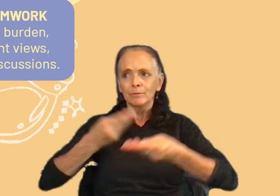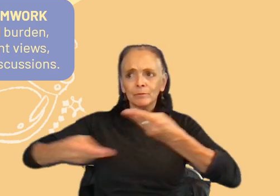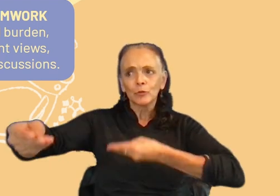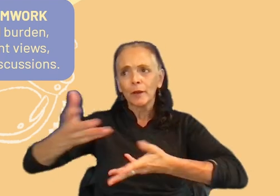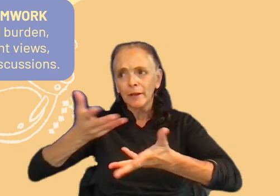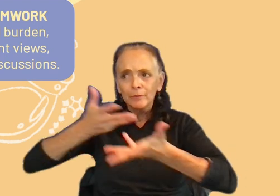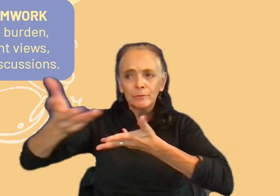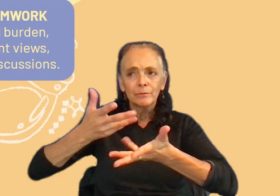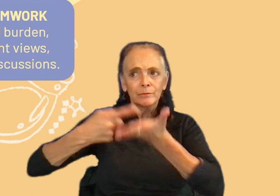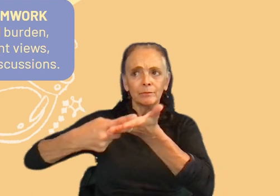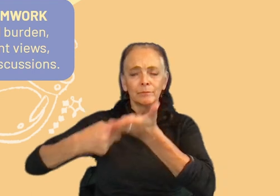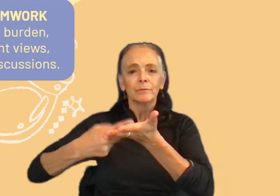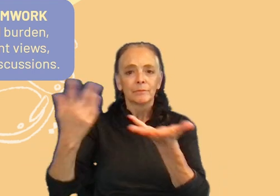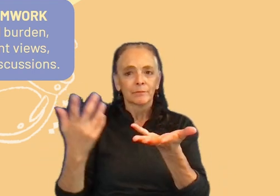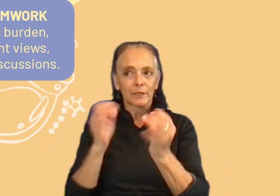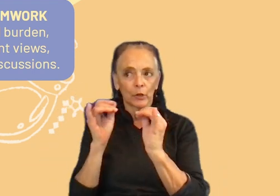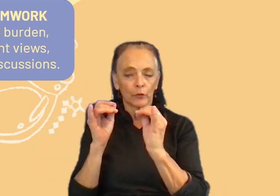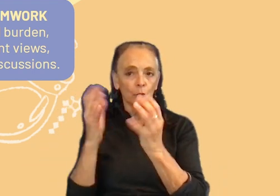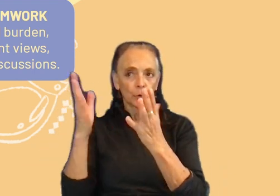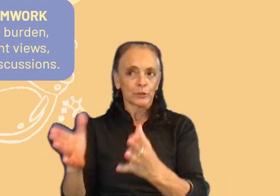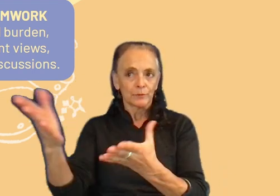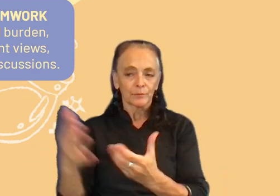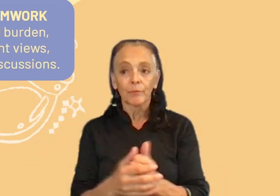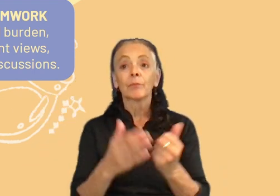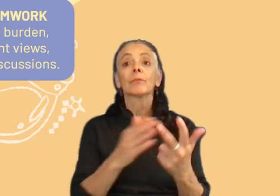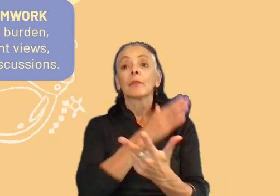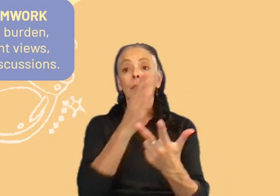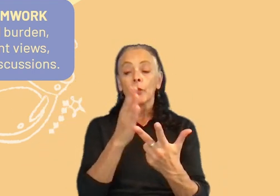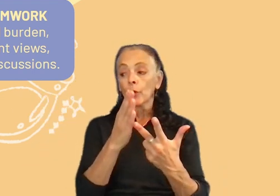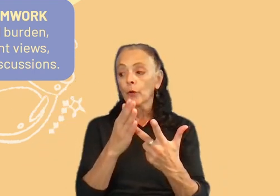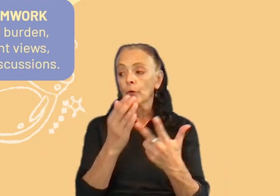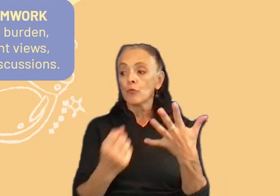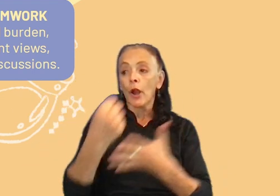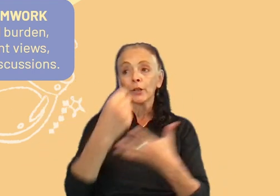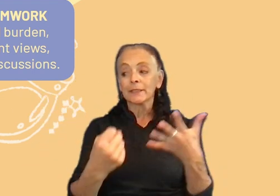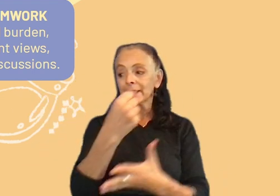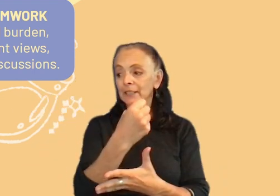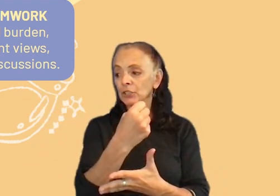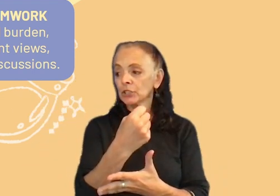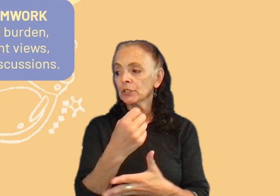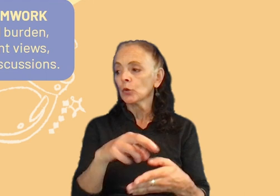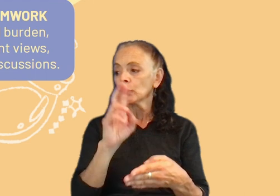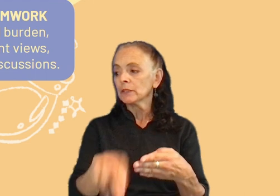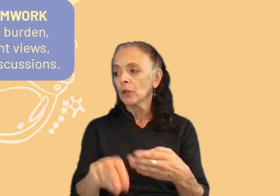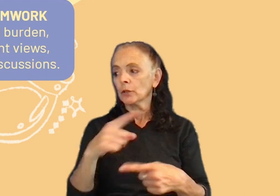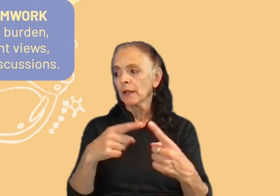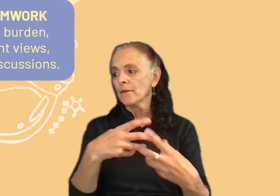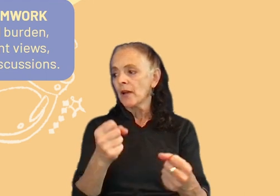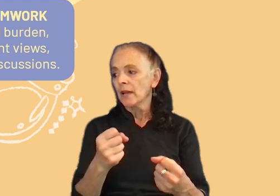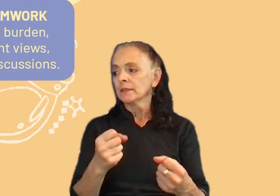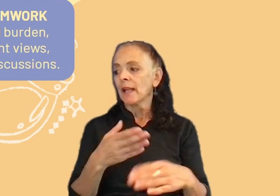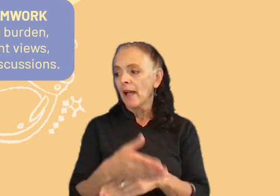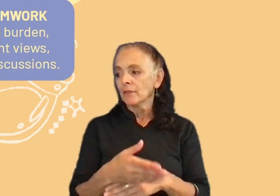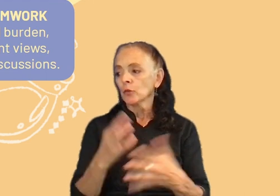interviewed person uh the third one prioritization results came really fast after we the research was prioritized